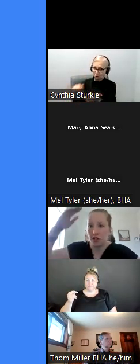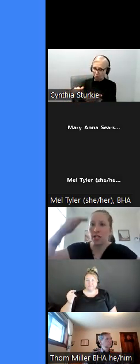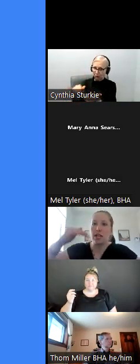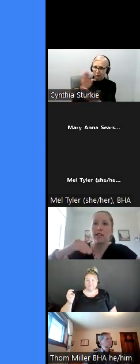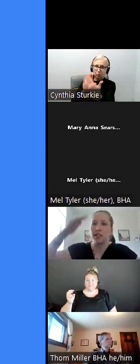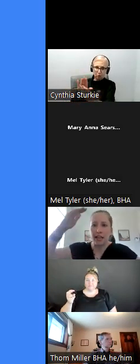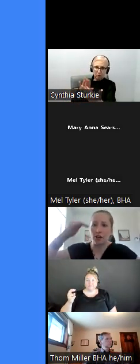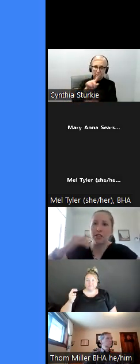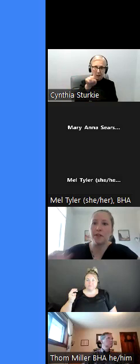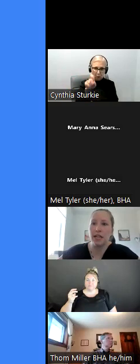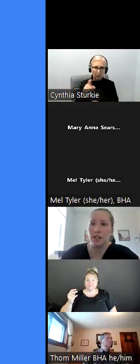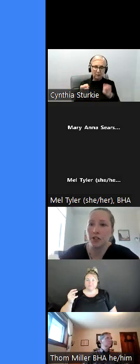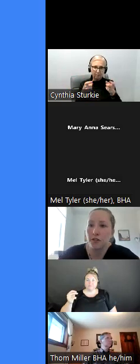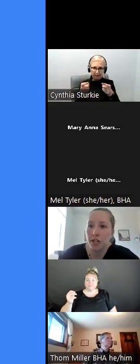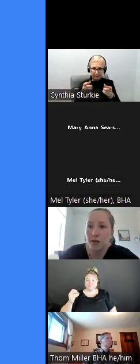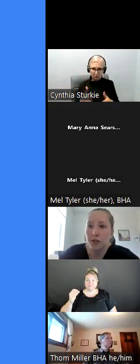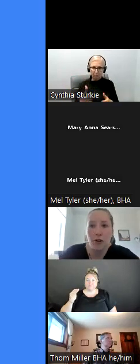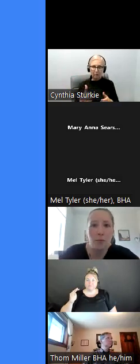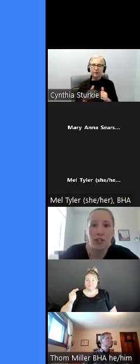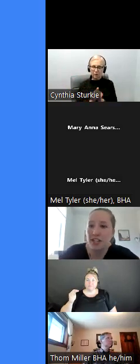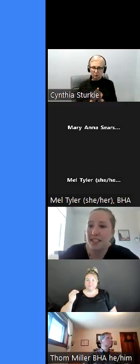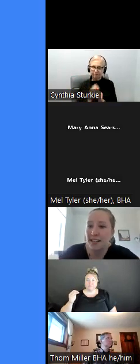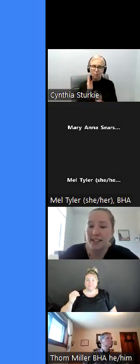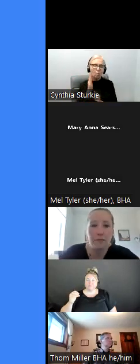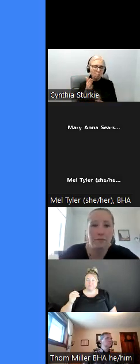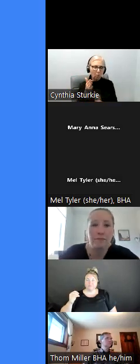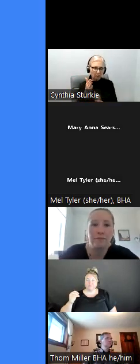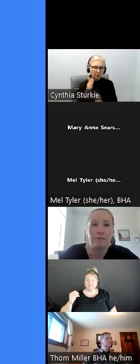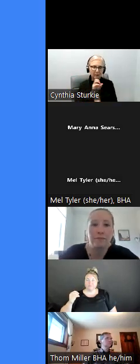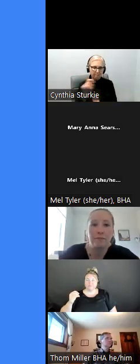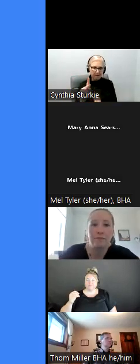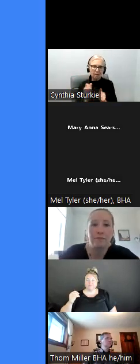that supervision and the layers of it answered for you. So appreciate that.